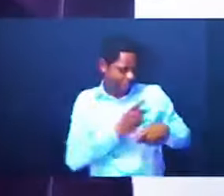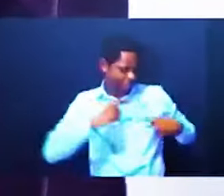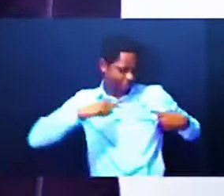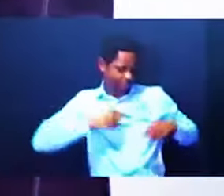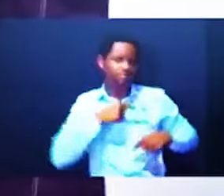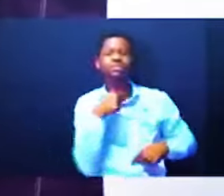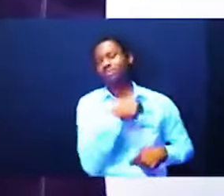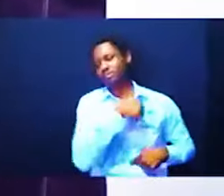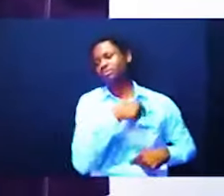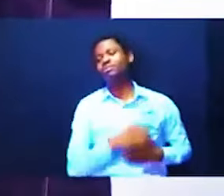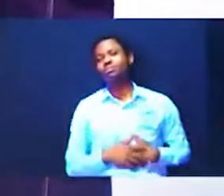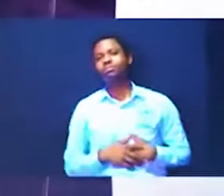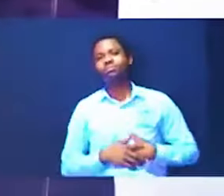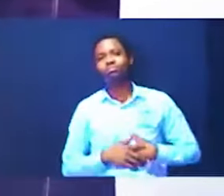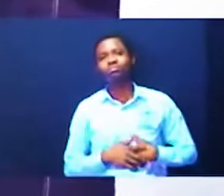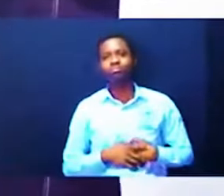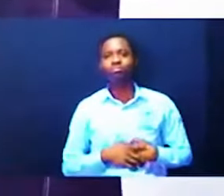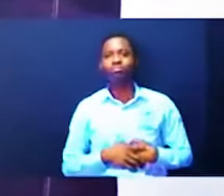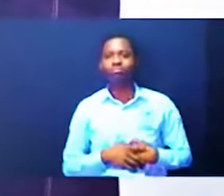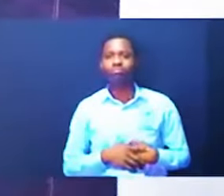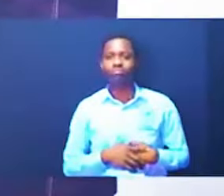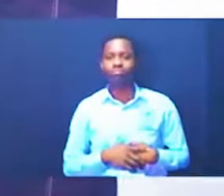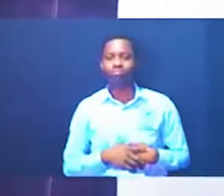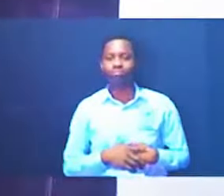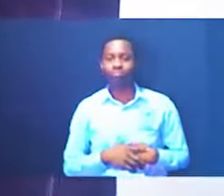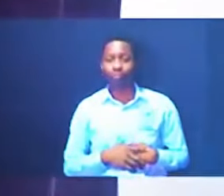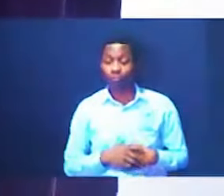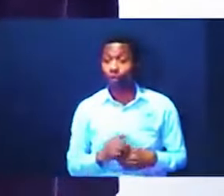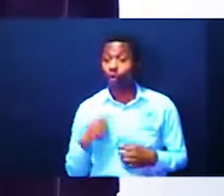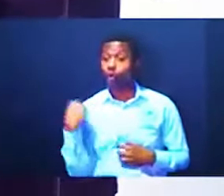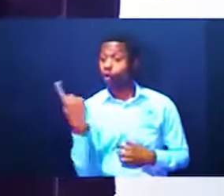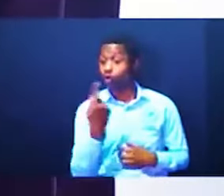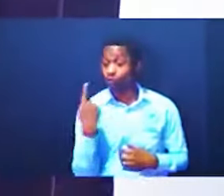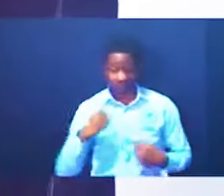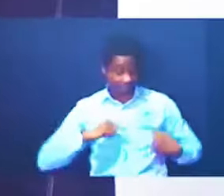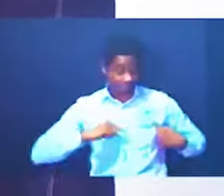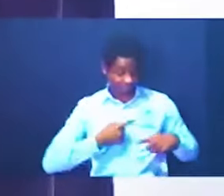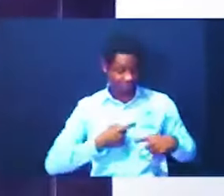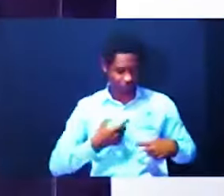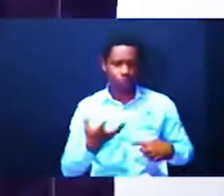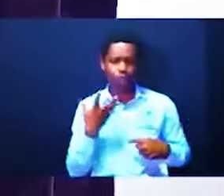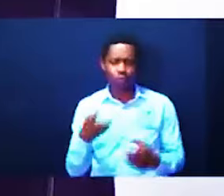bitterness always wants revenge.